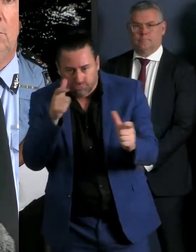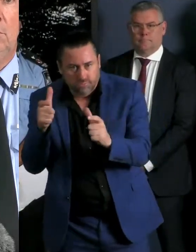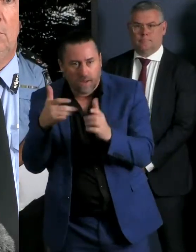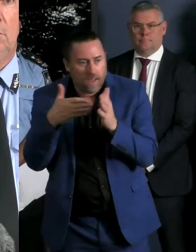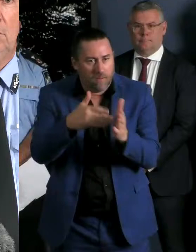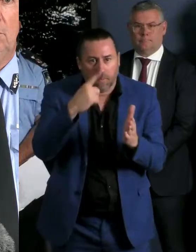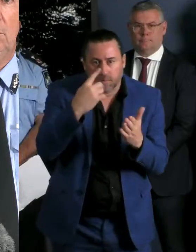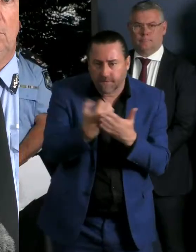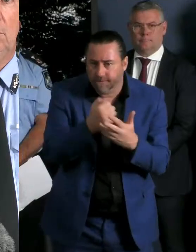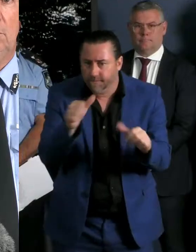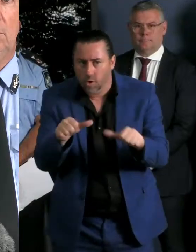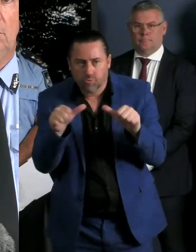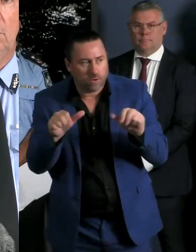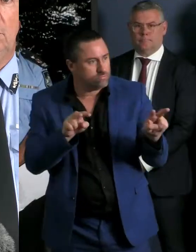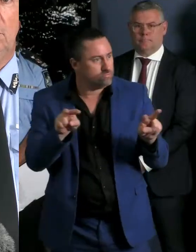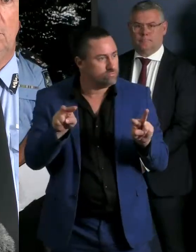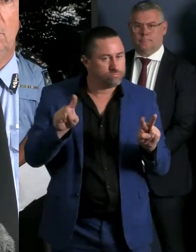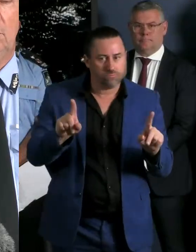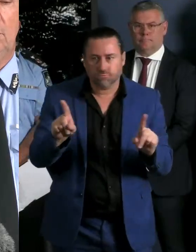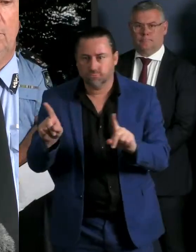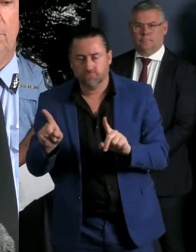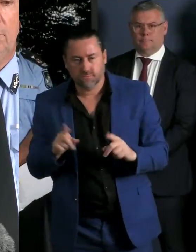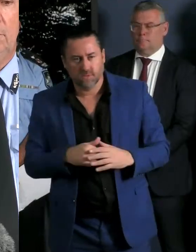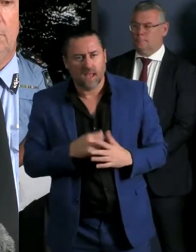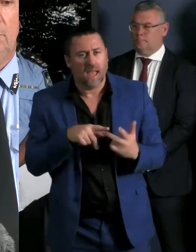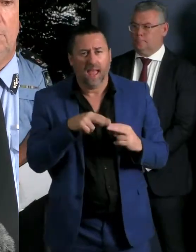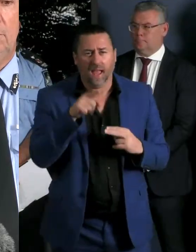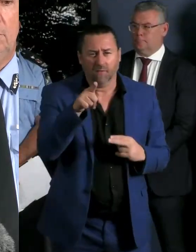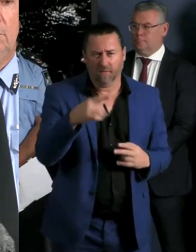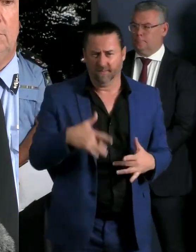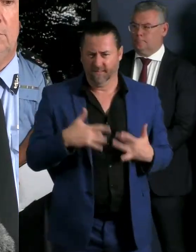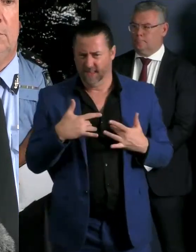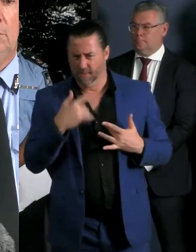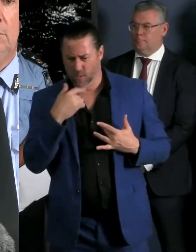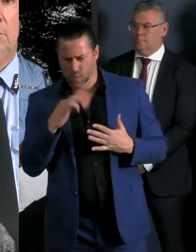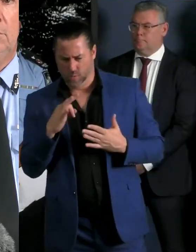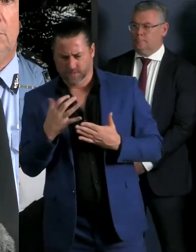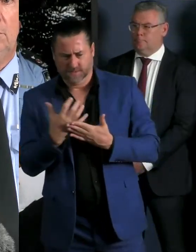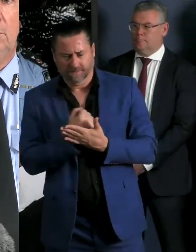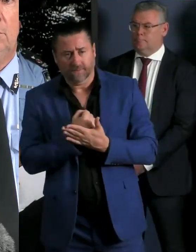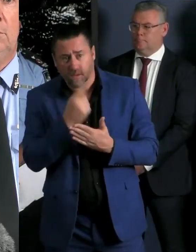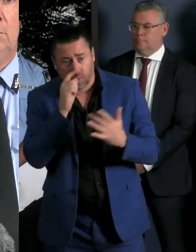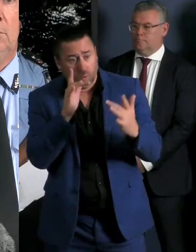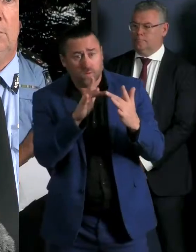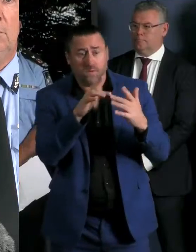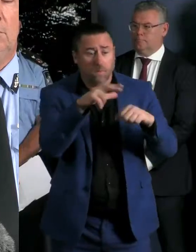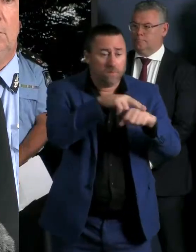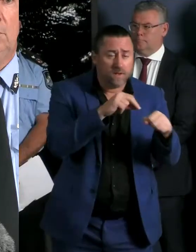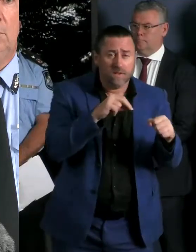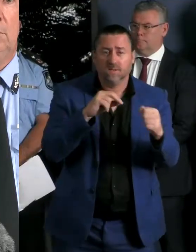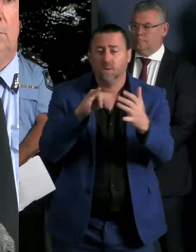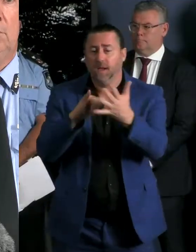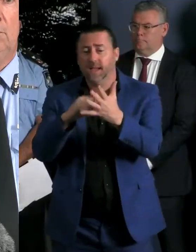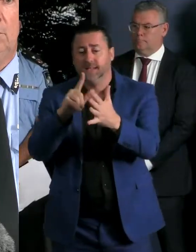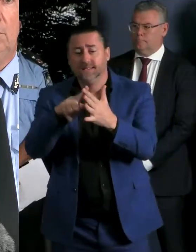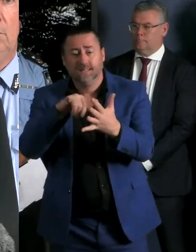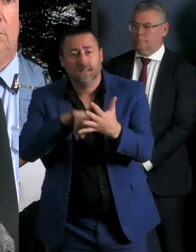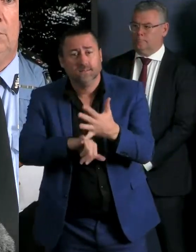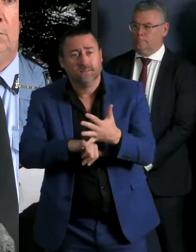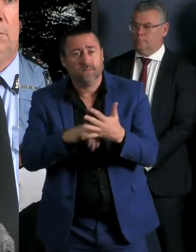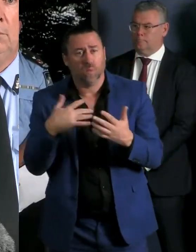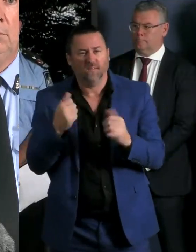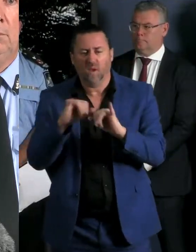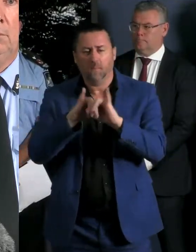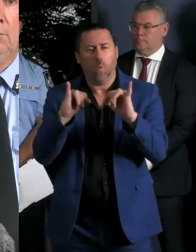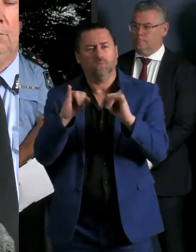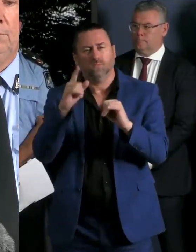And please, everyone, if you're concerned about your safety, please reach out to the police, the SES and emergency teams that are already